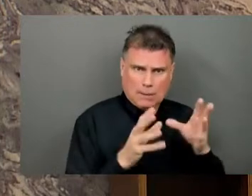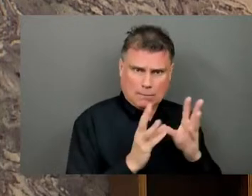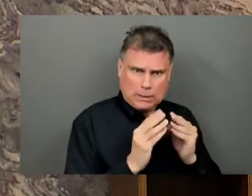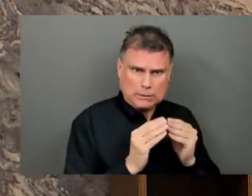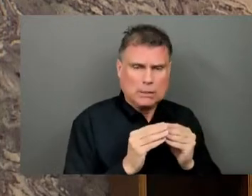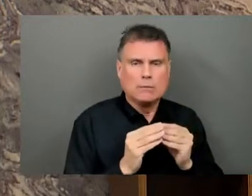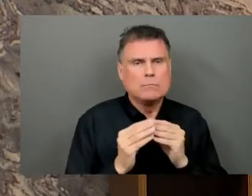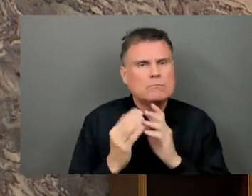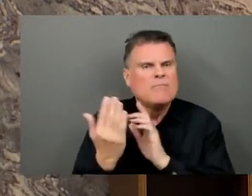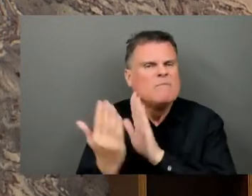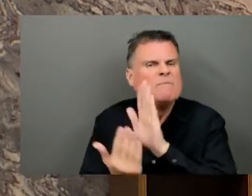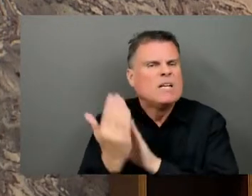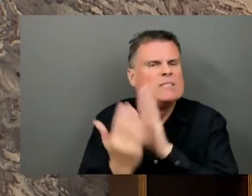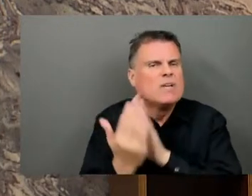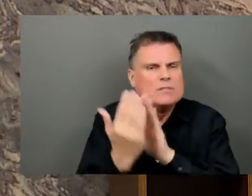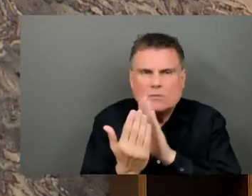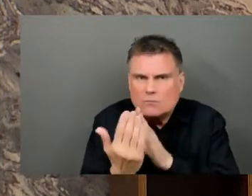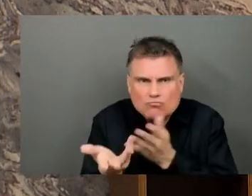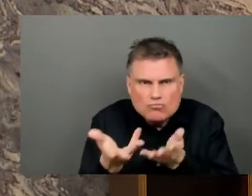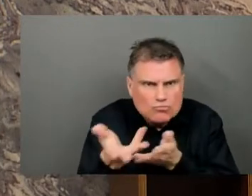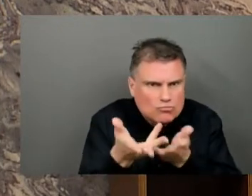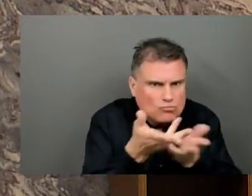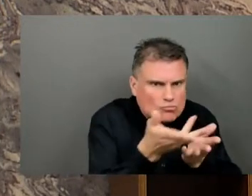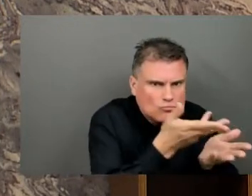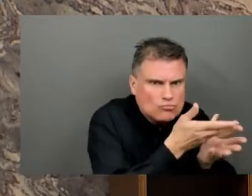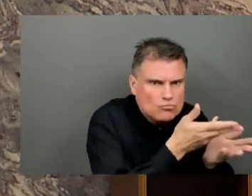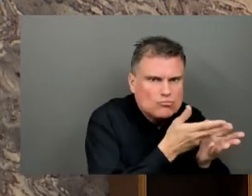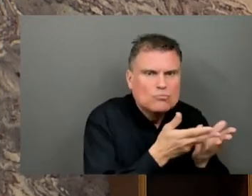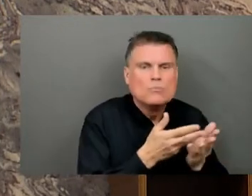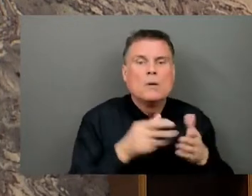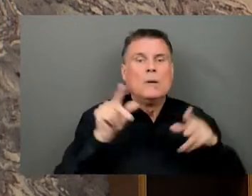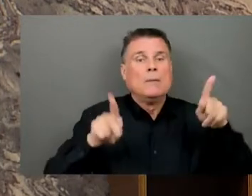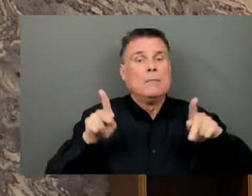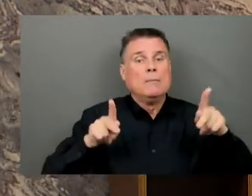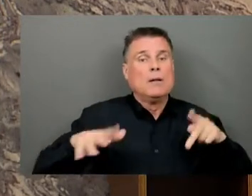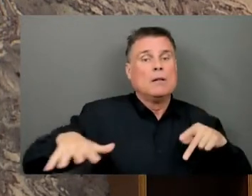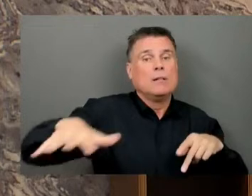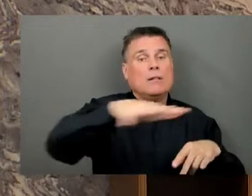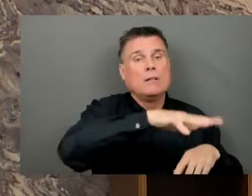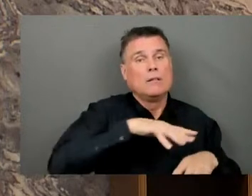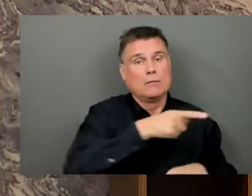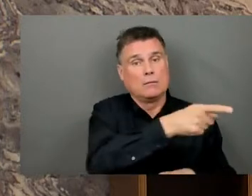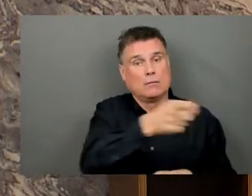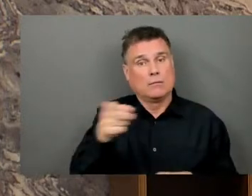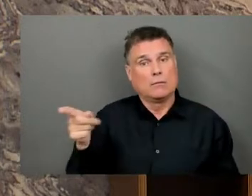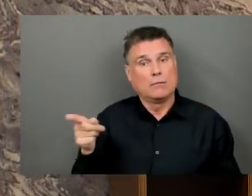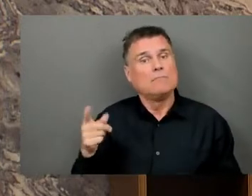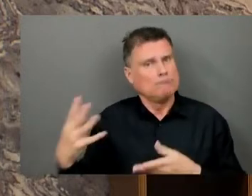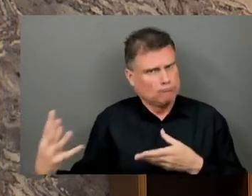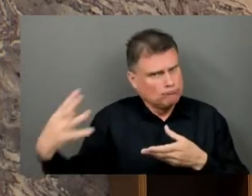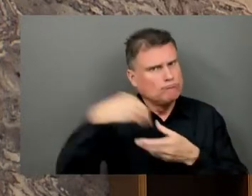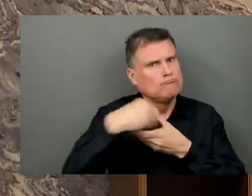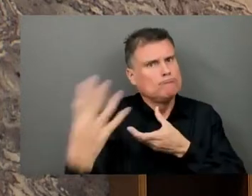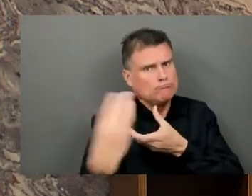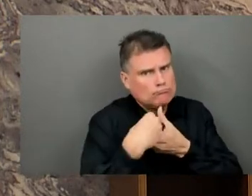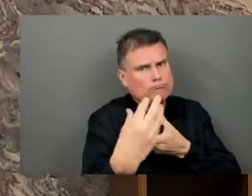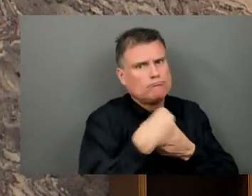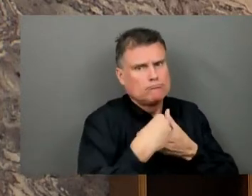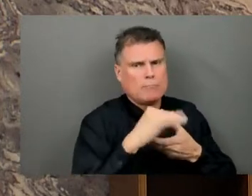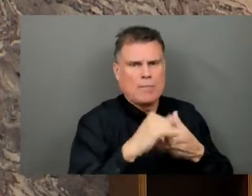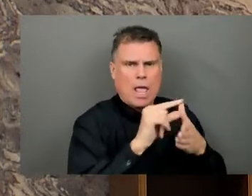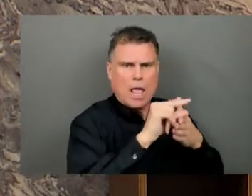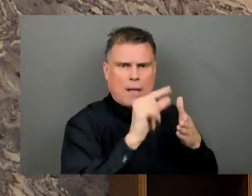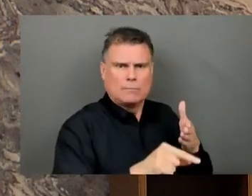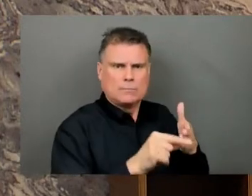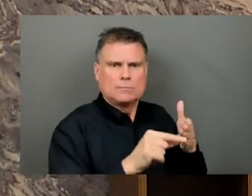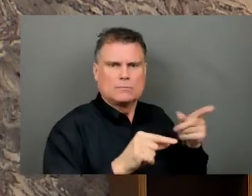have been actively engaged in the grant program in question. That have come forward and expressed some